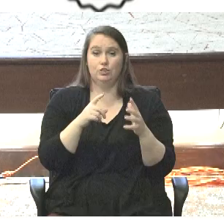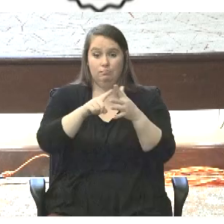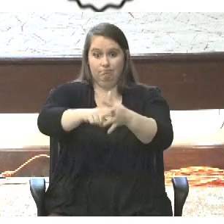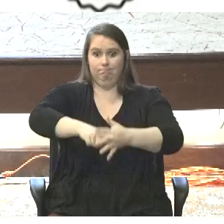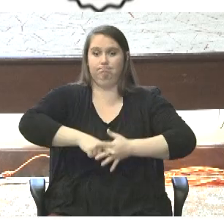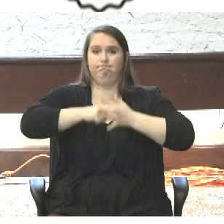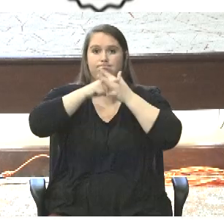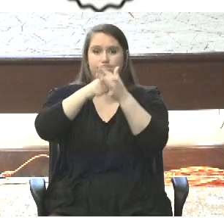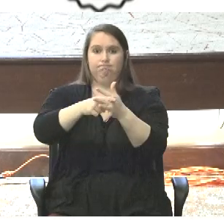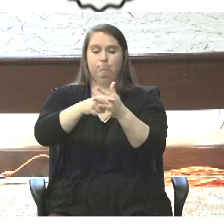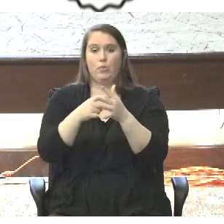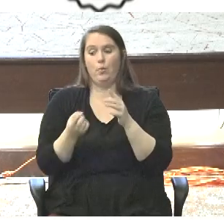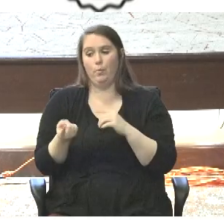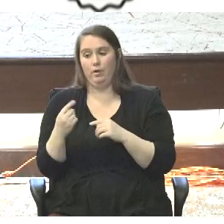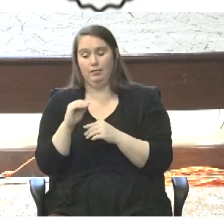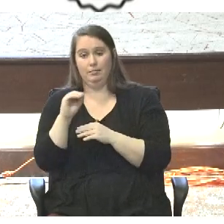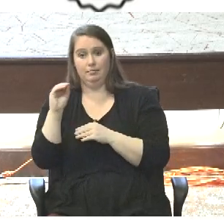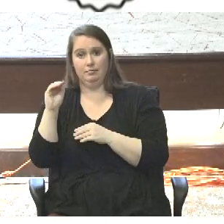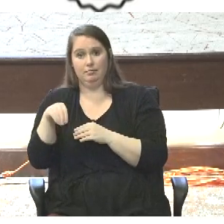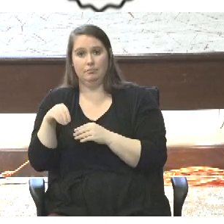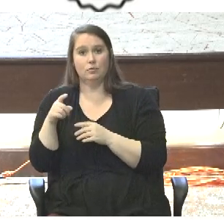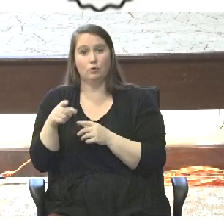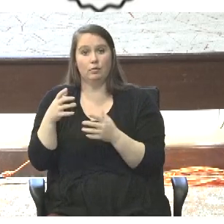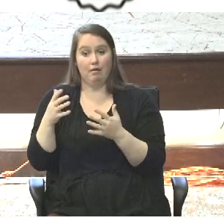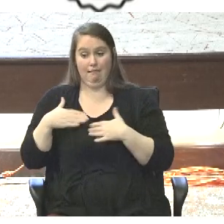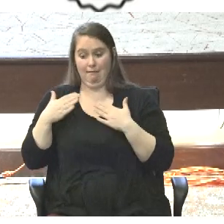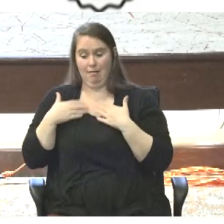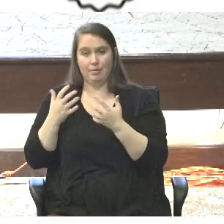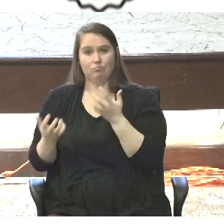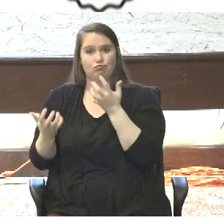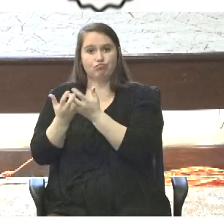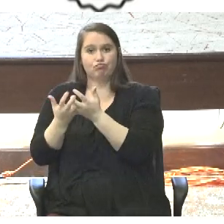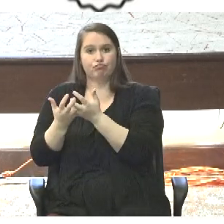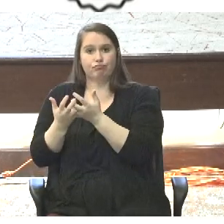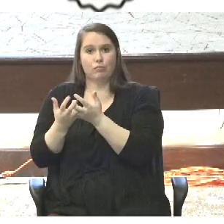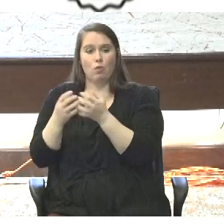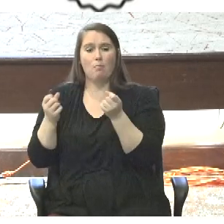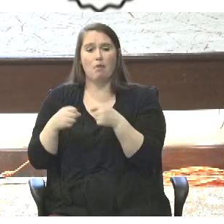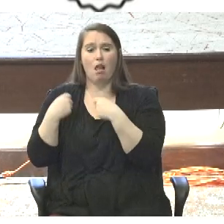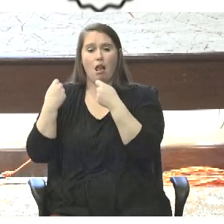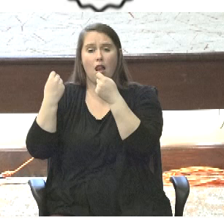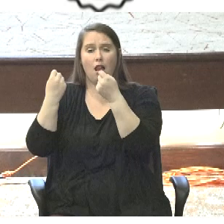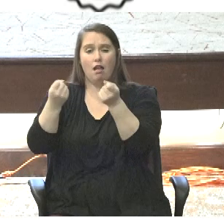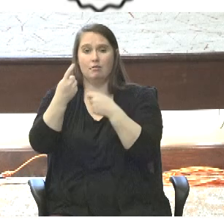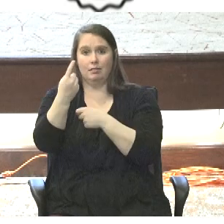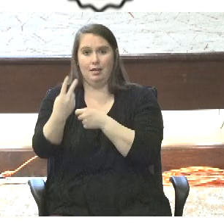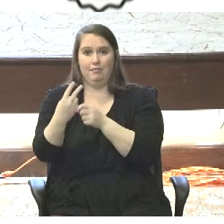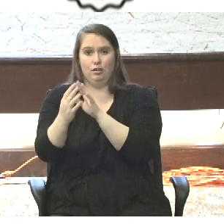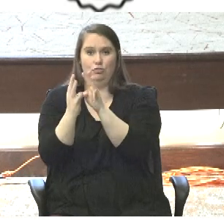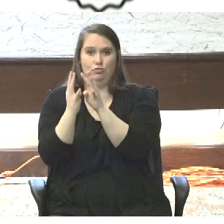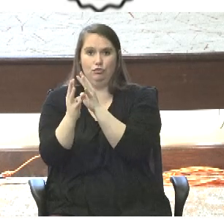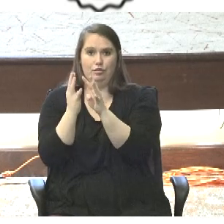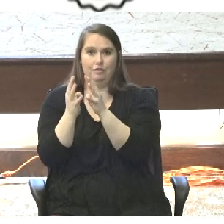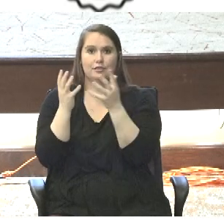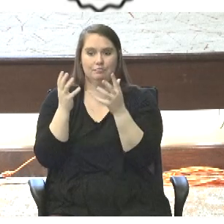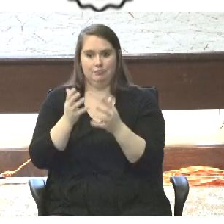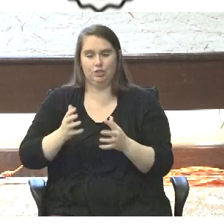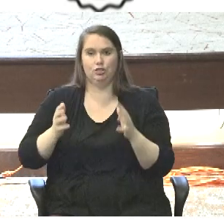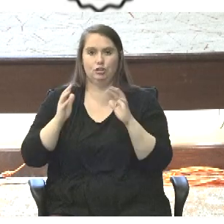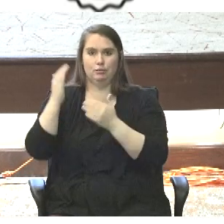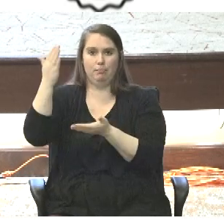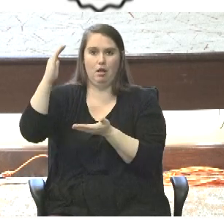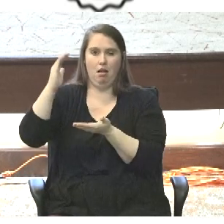of the metrics we're really proud of here is that we were able to drive over half the traffic to the website was courtesy of